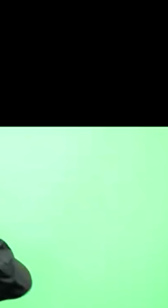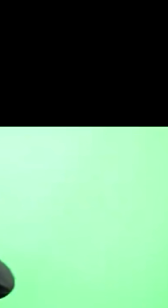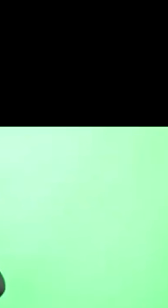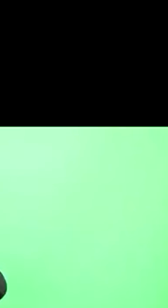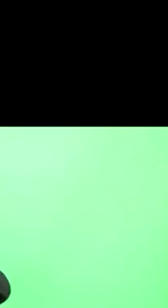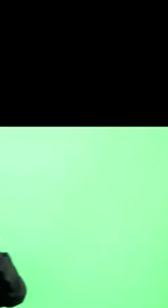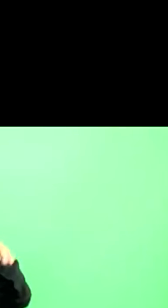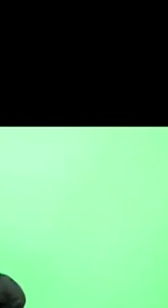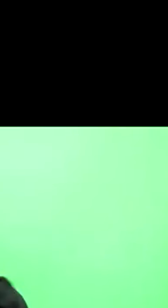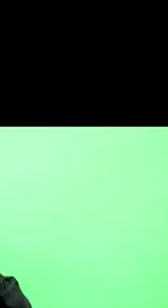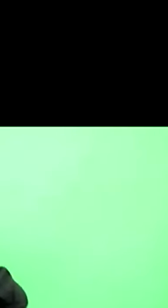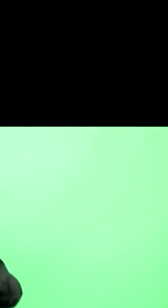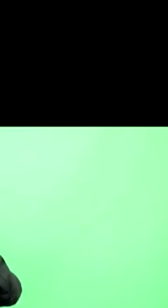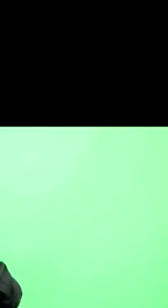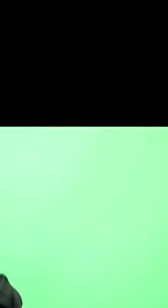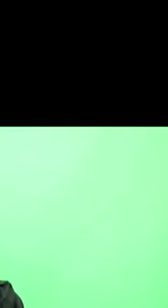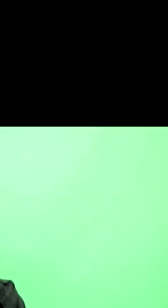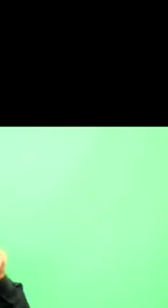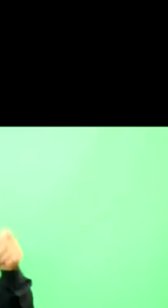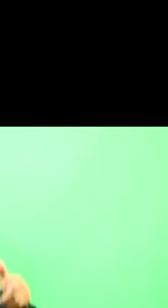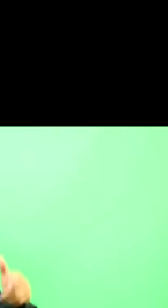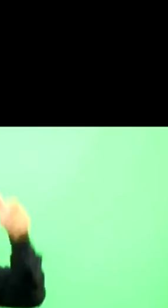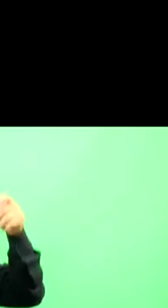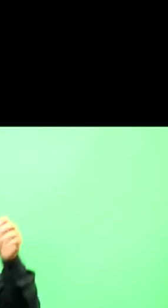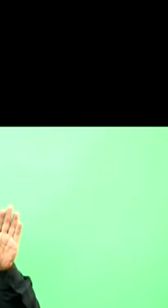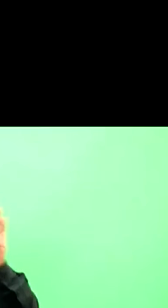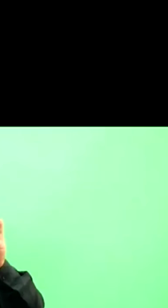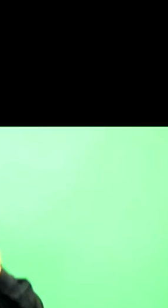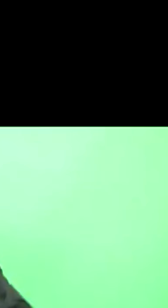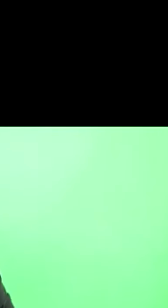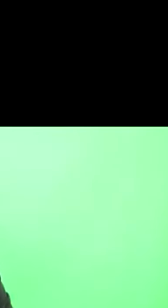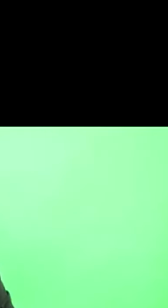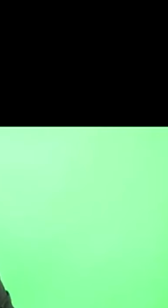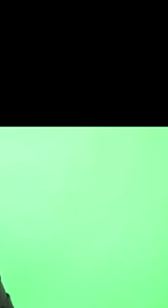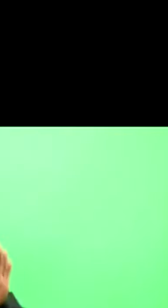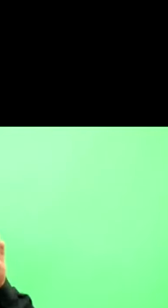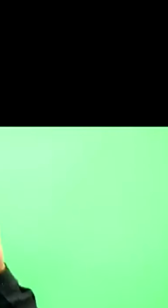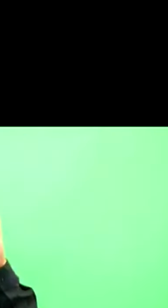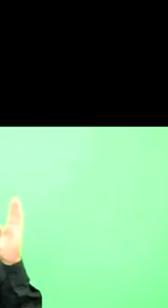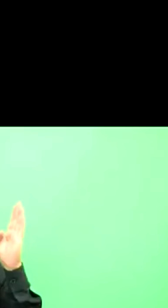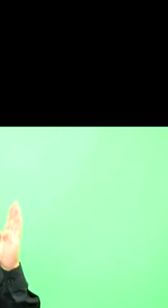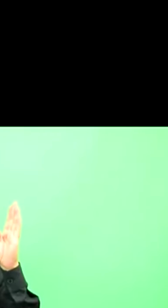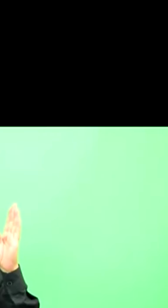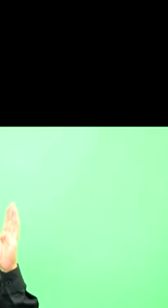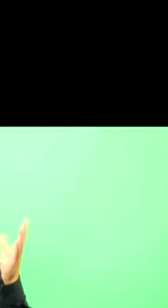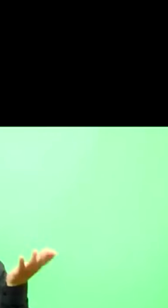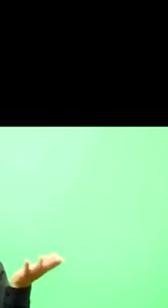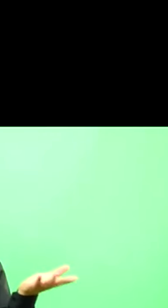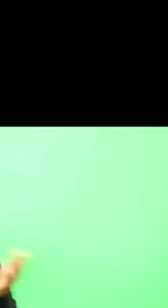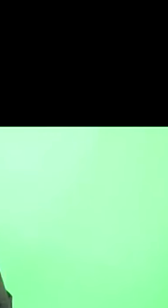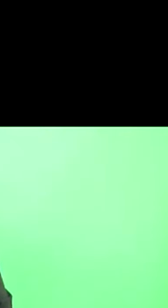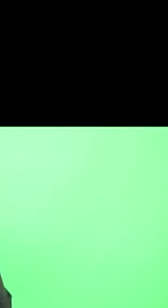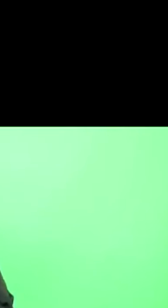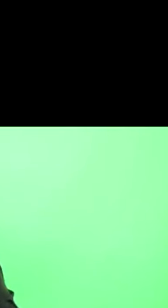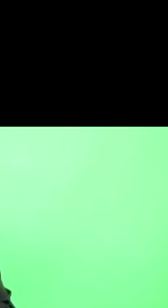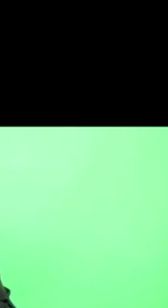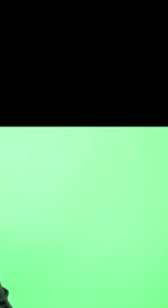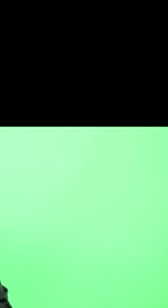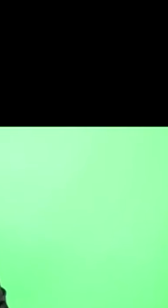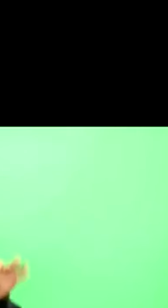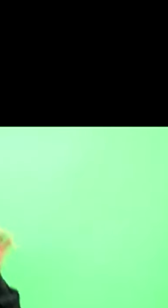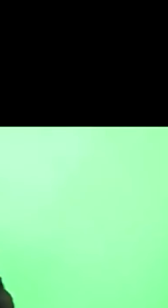building codes, and the operations to ensure that these health facilities are serving the people when